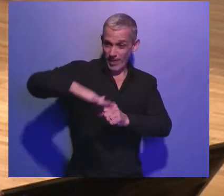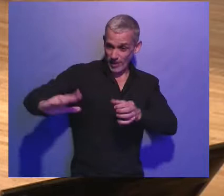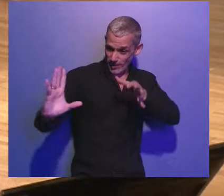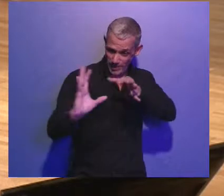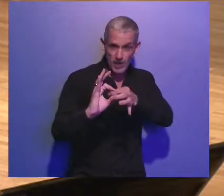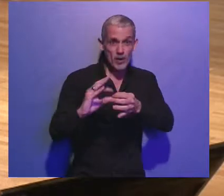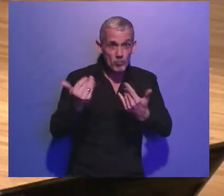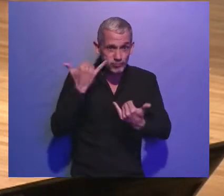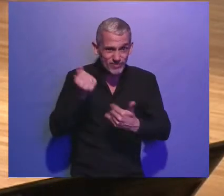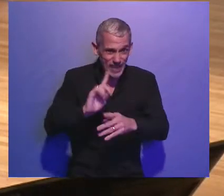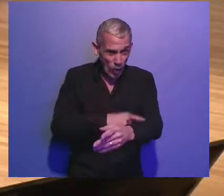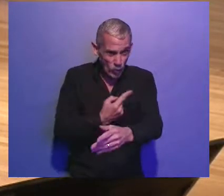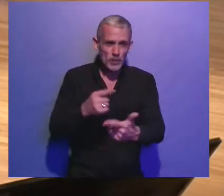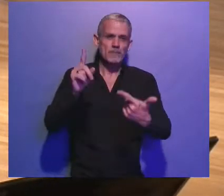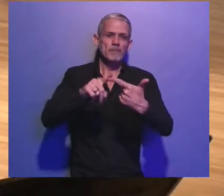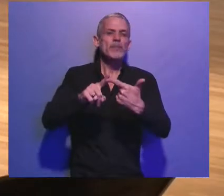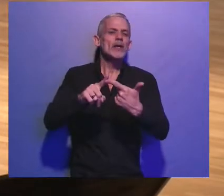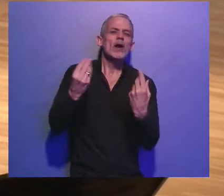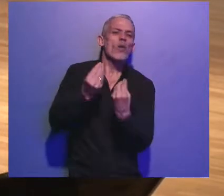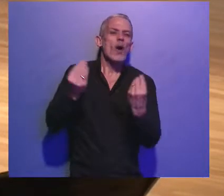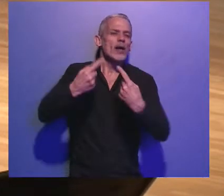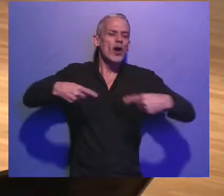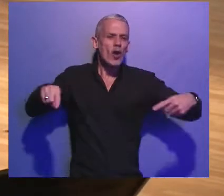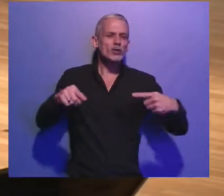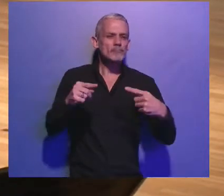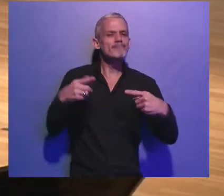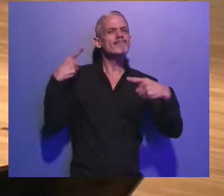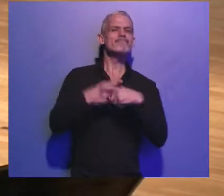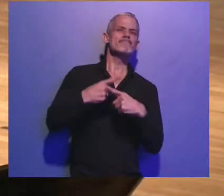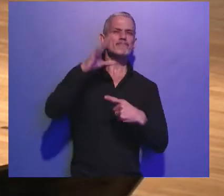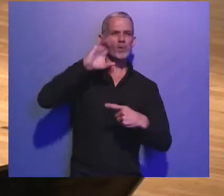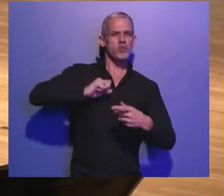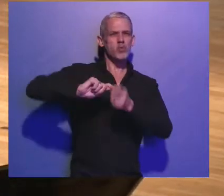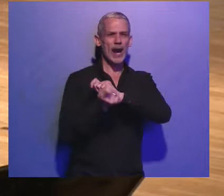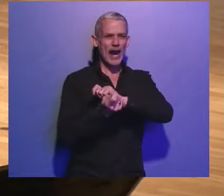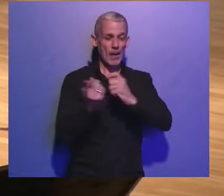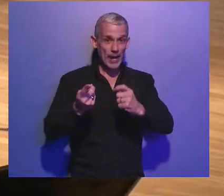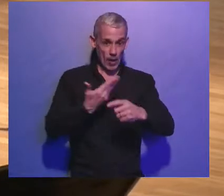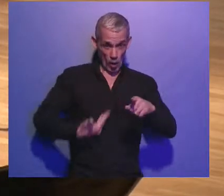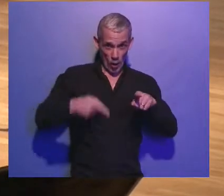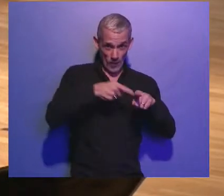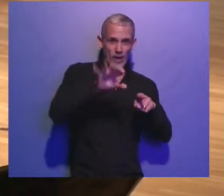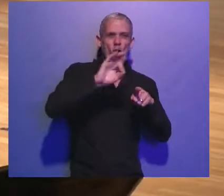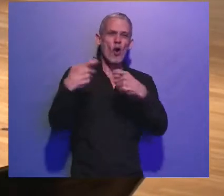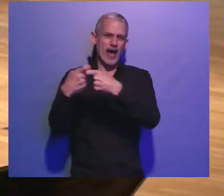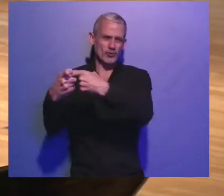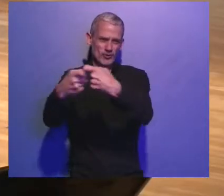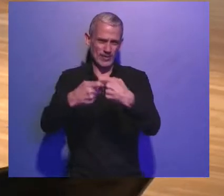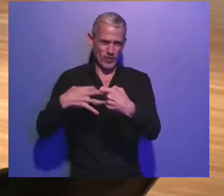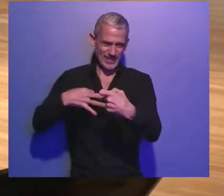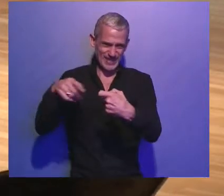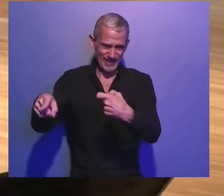getting adjusted to working together with the civil society? What are the challenges that you identified in